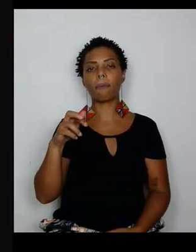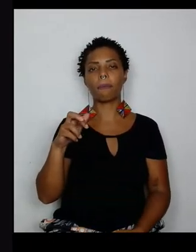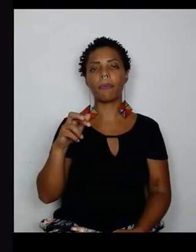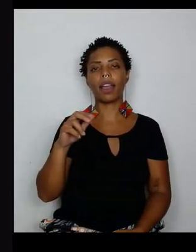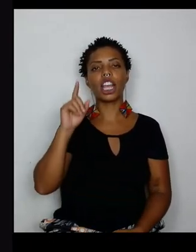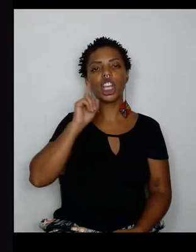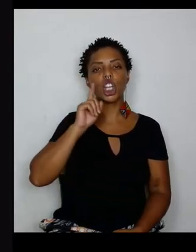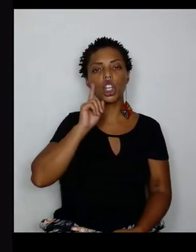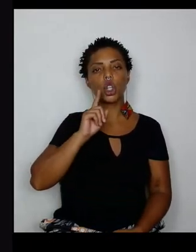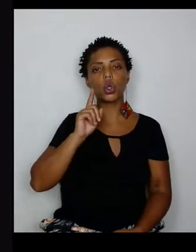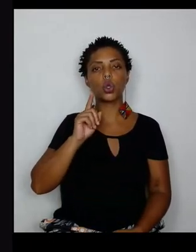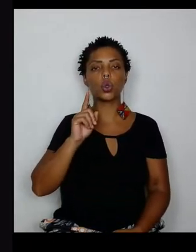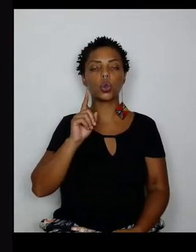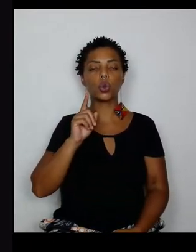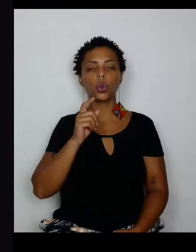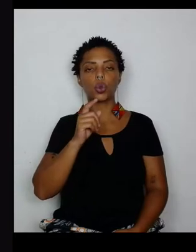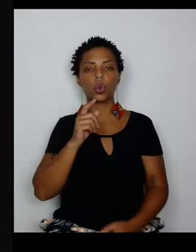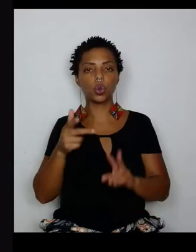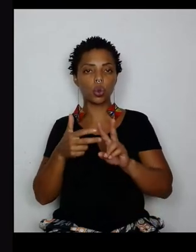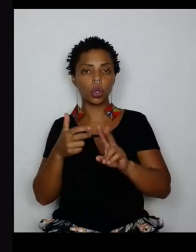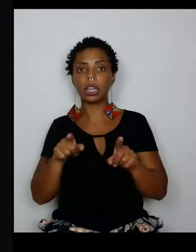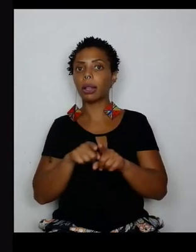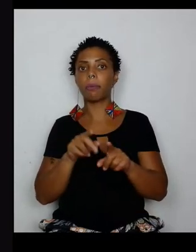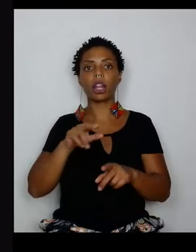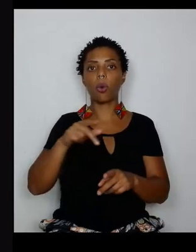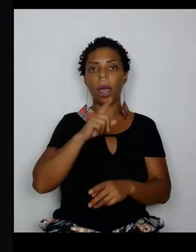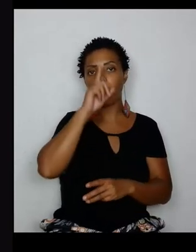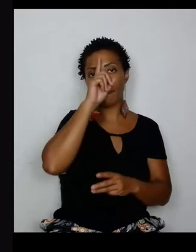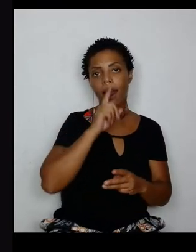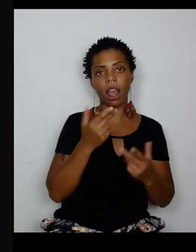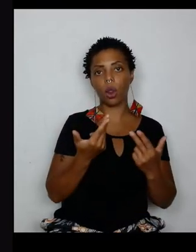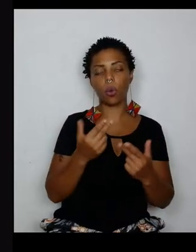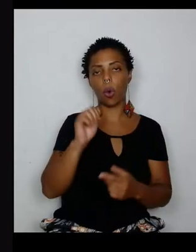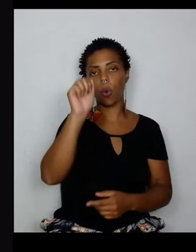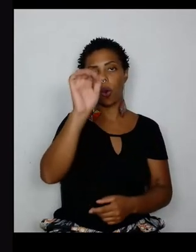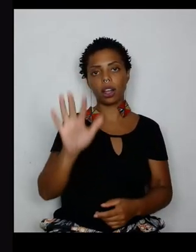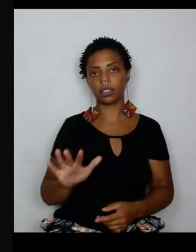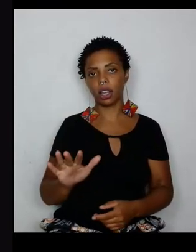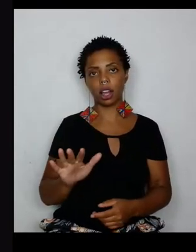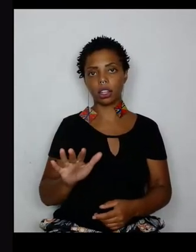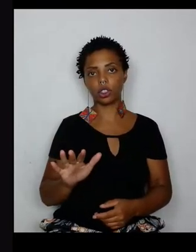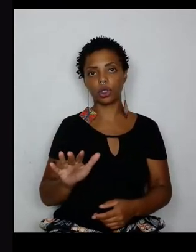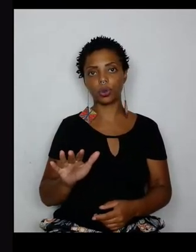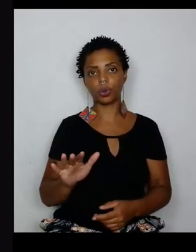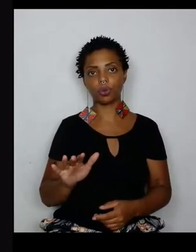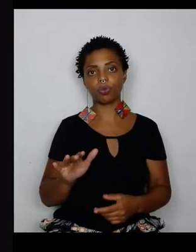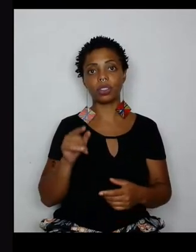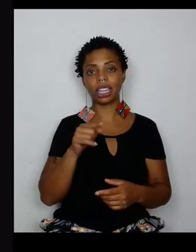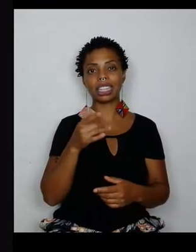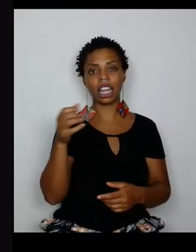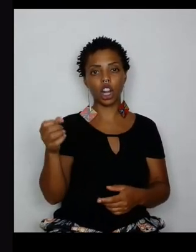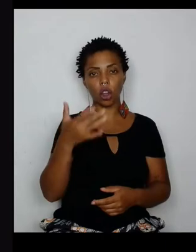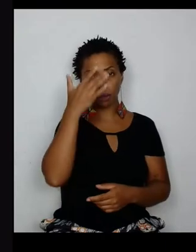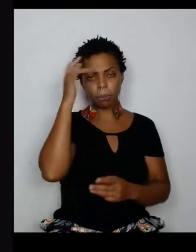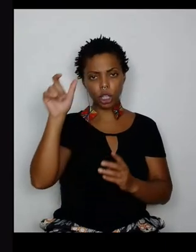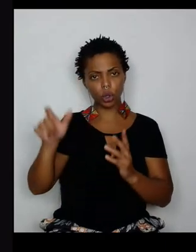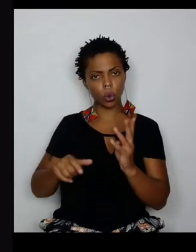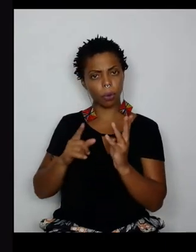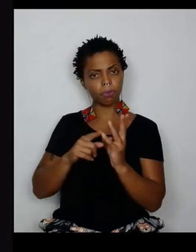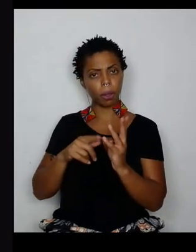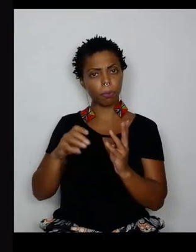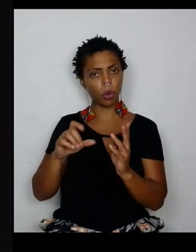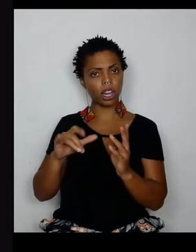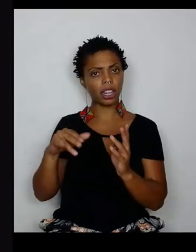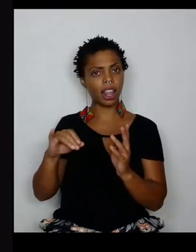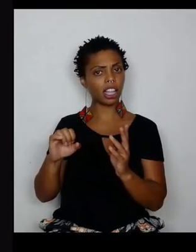asian this new polynesian subject was from the very first notable for the